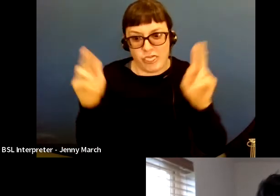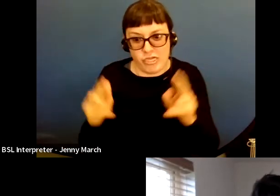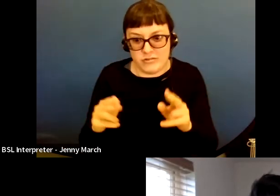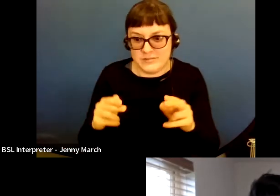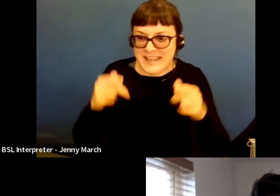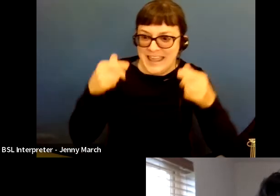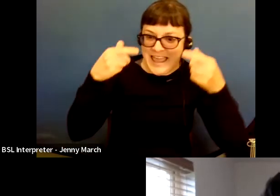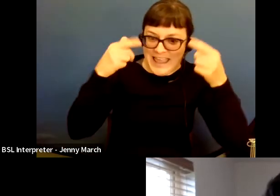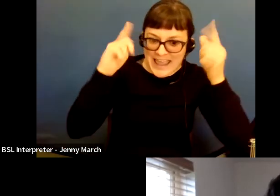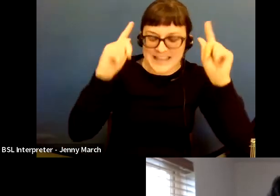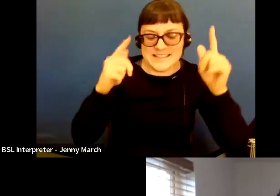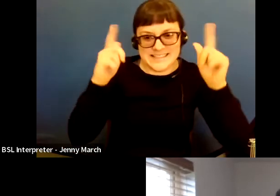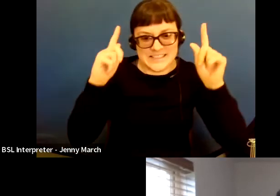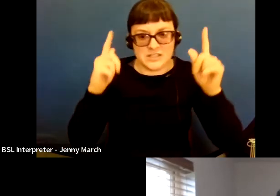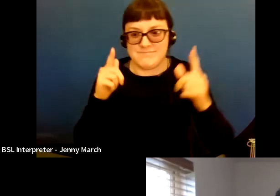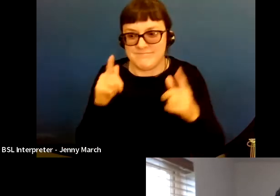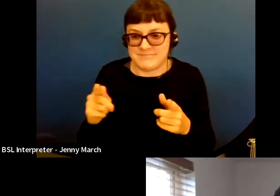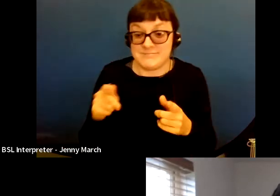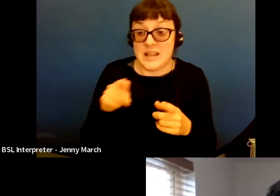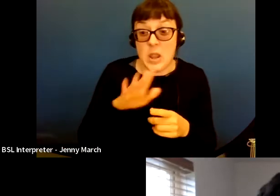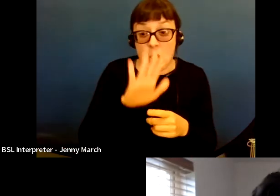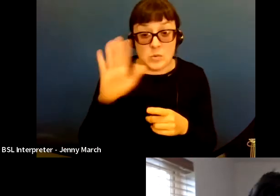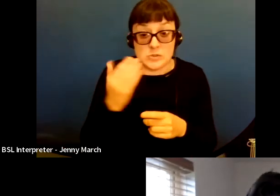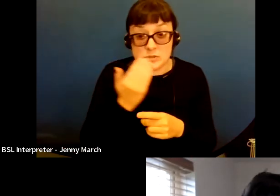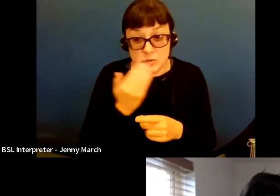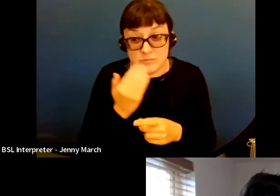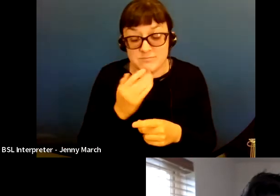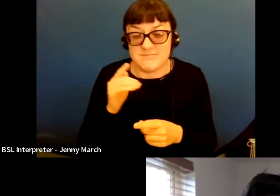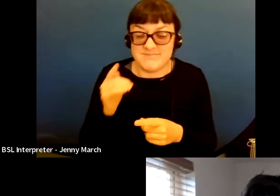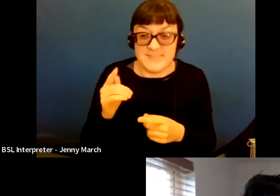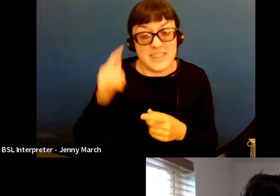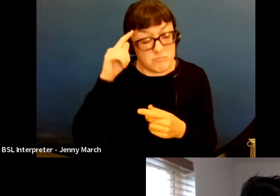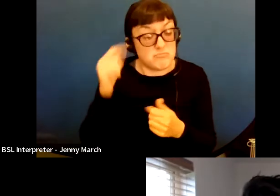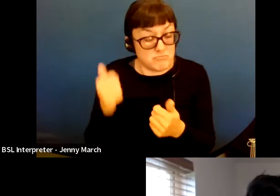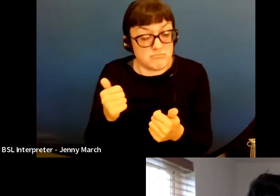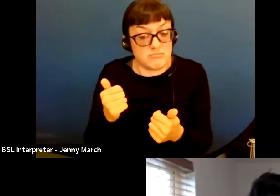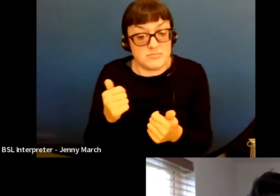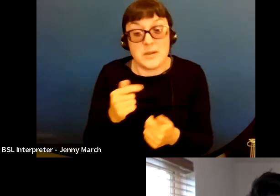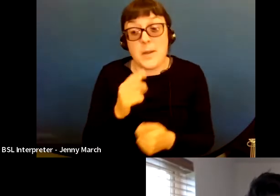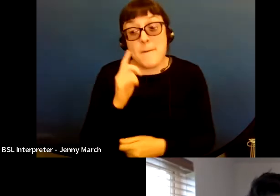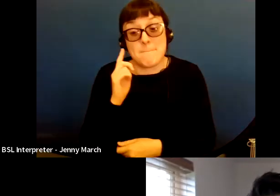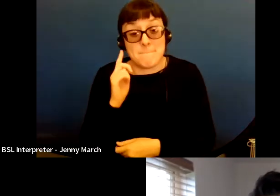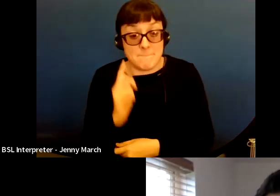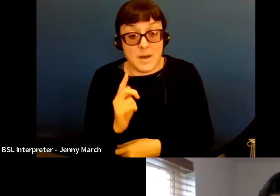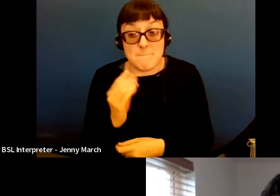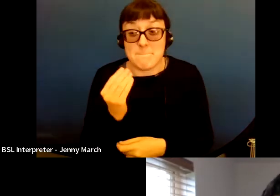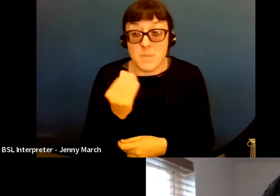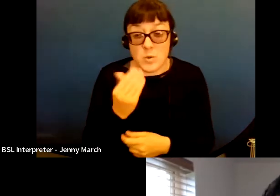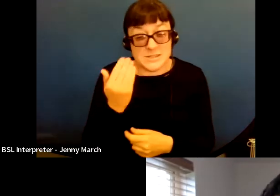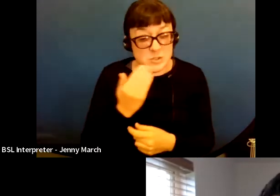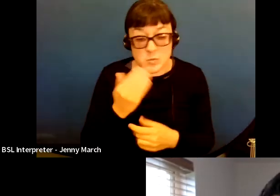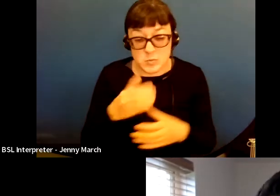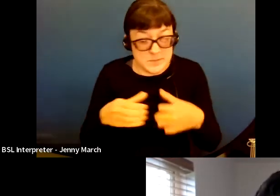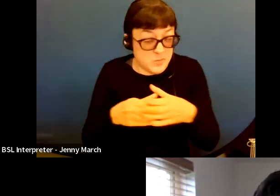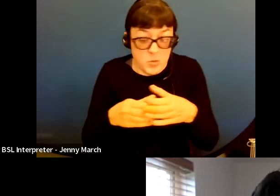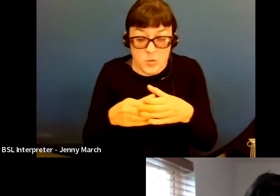to account by local parents for outcomes in a local school at its simplest level seems to make sense, but it doesn't take into account that most schools are small to medium in